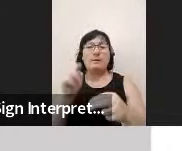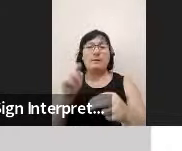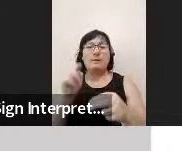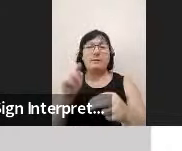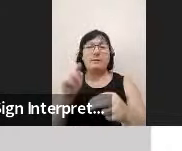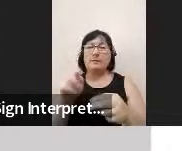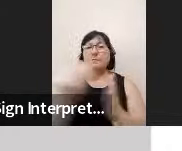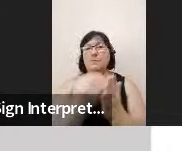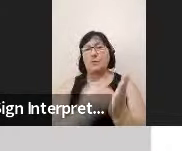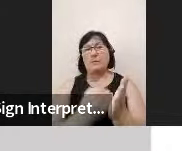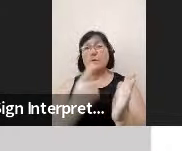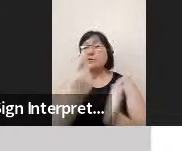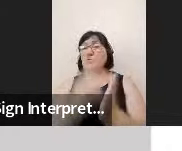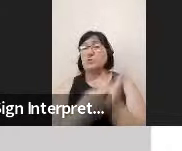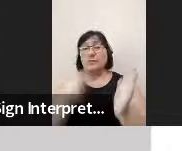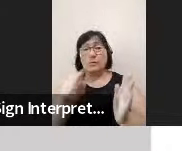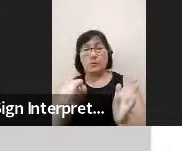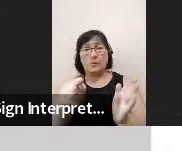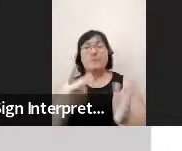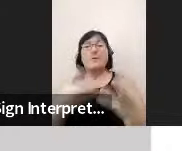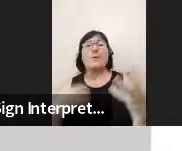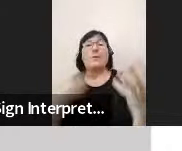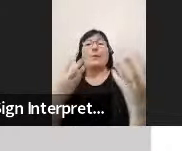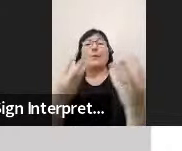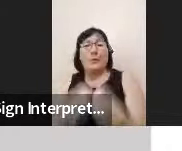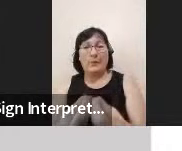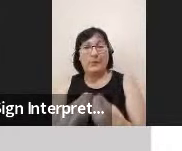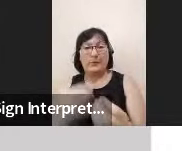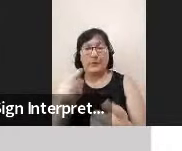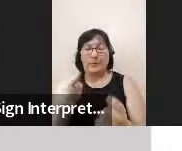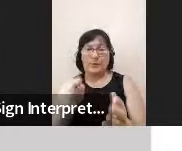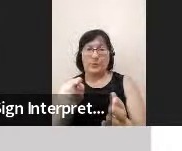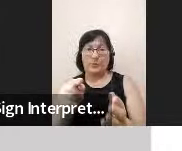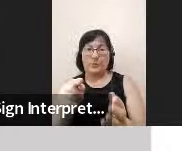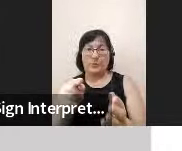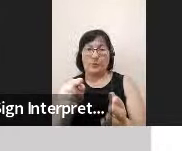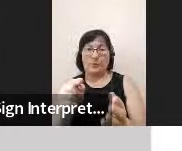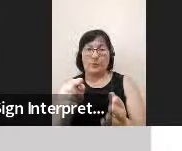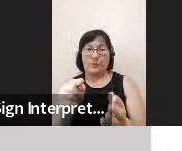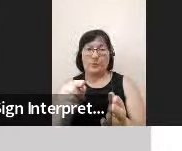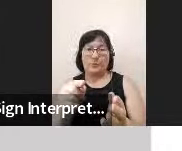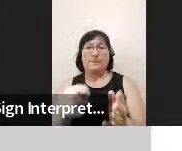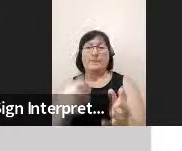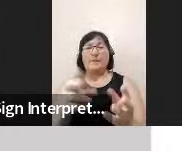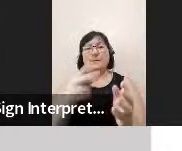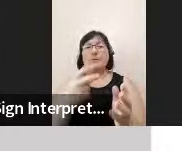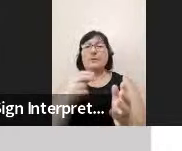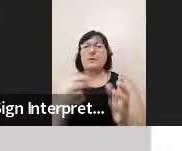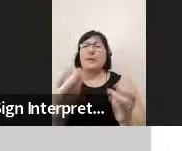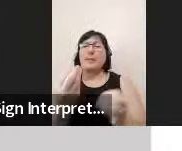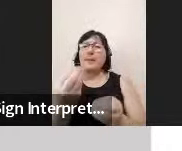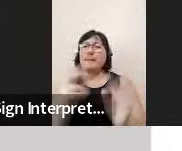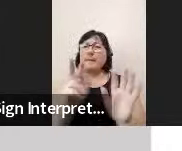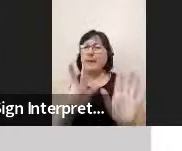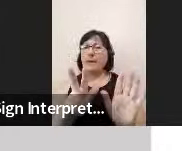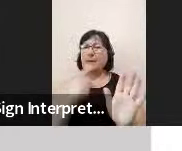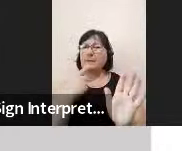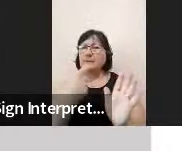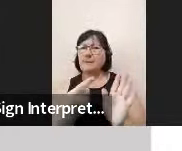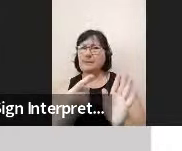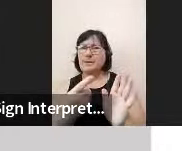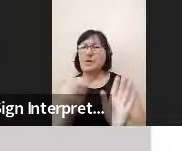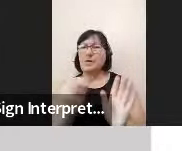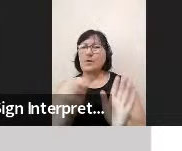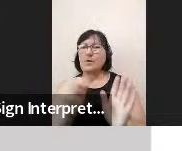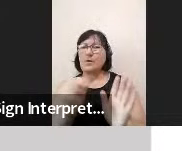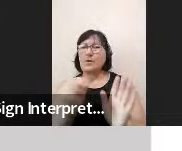you. This is in line with strategic objective number 8 of SARS, which says you need to work with and